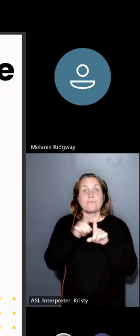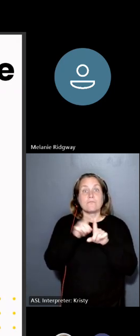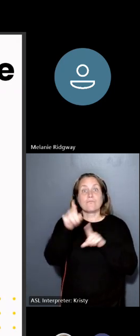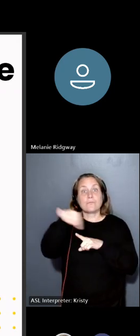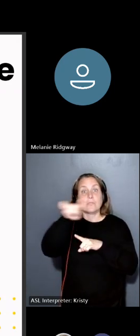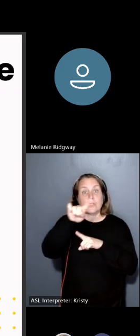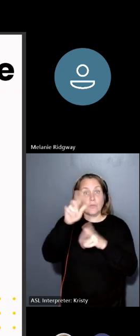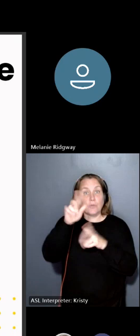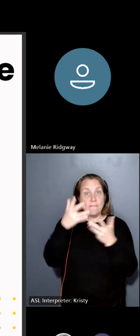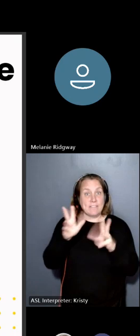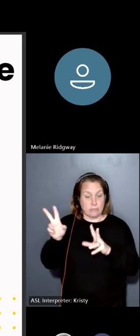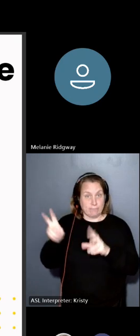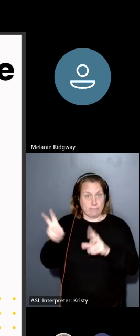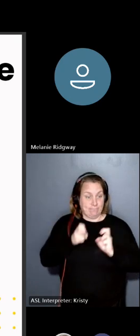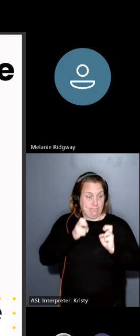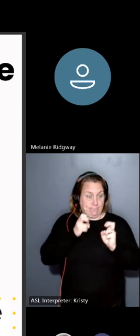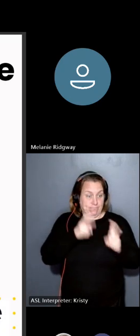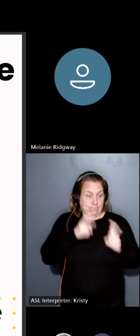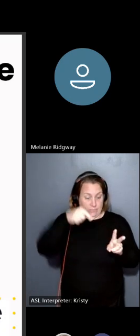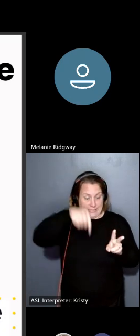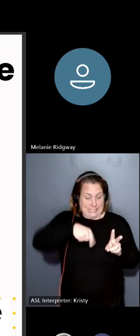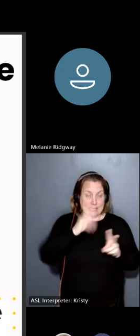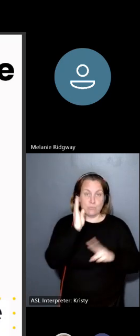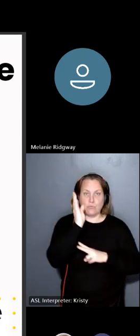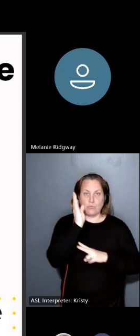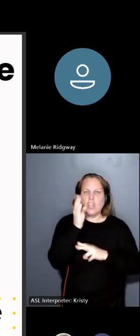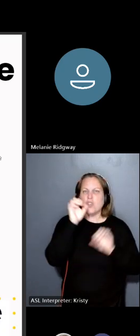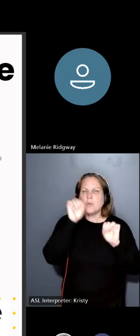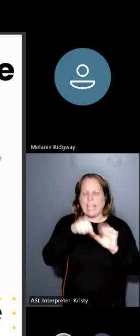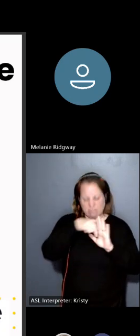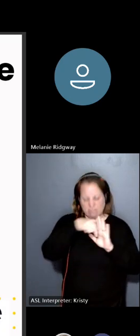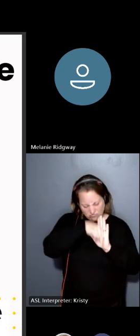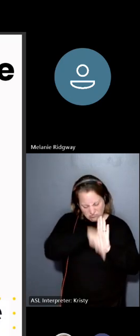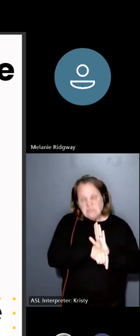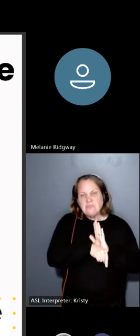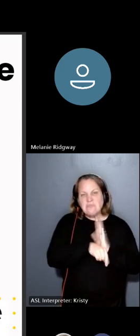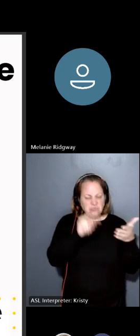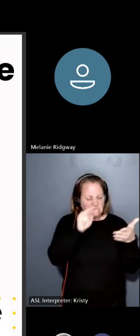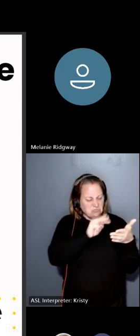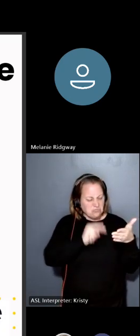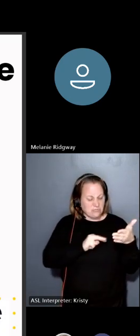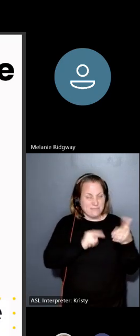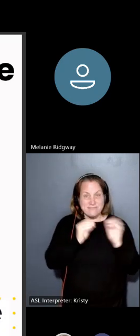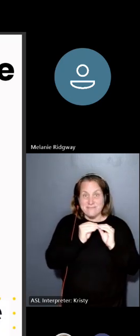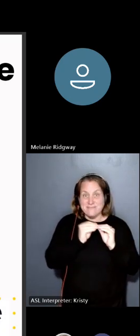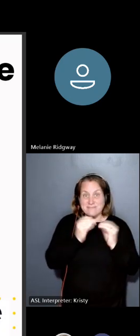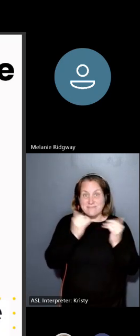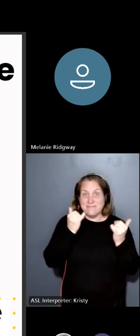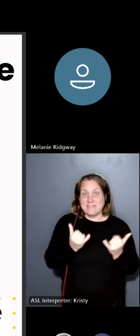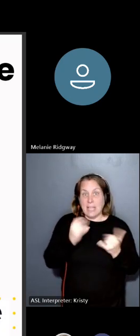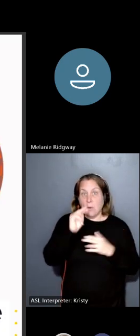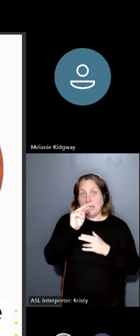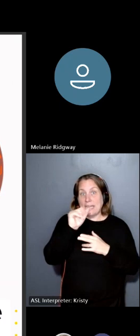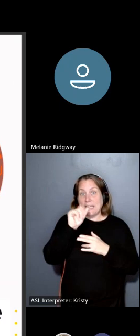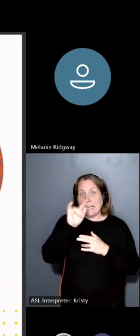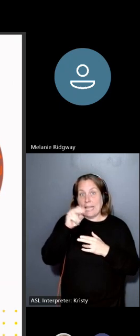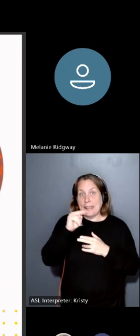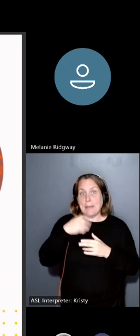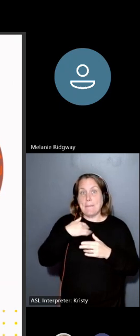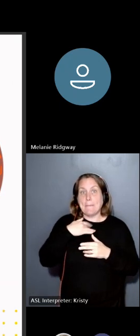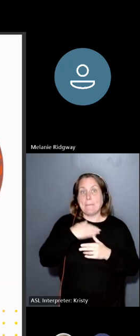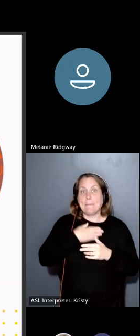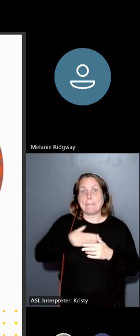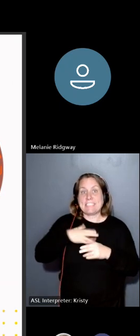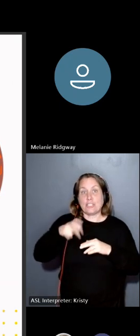this presentation. So Nathan, if you could please forward to slide 18.